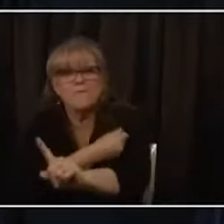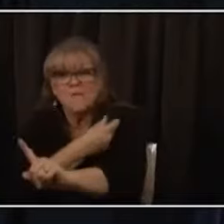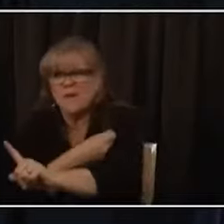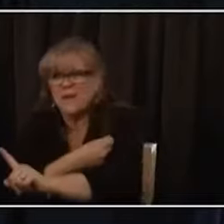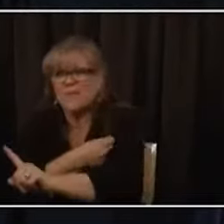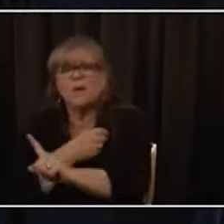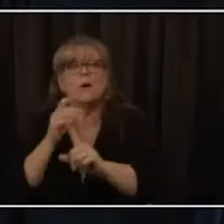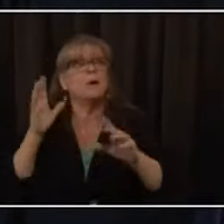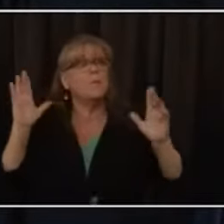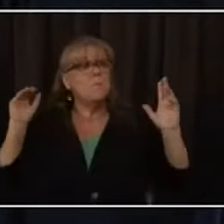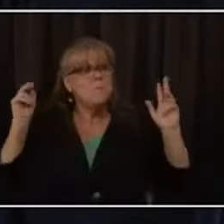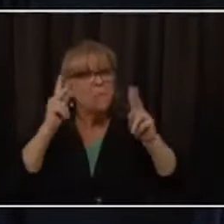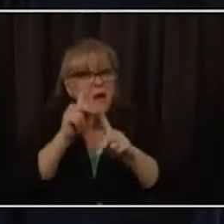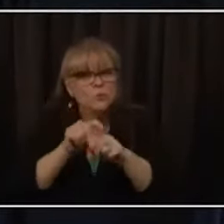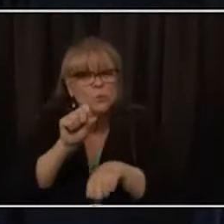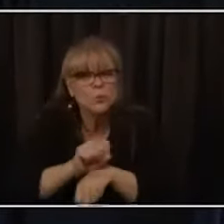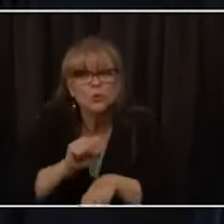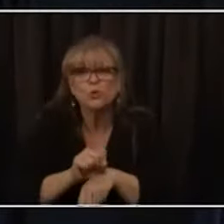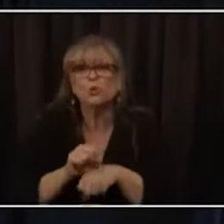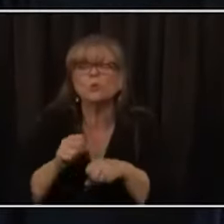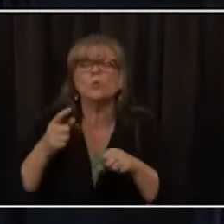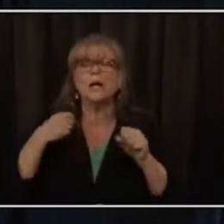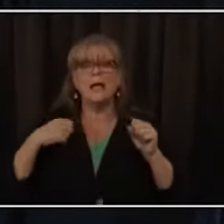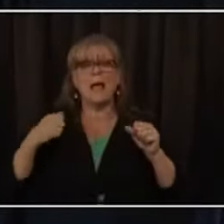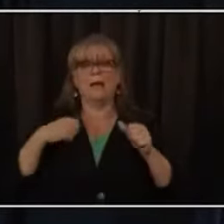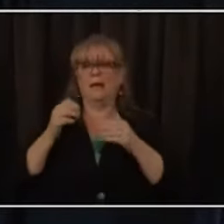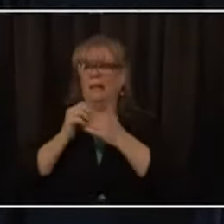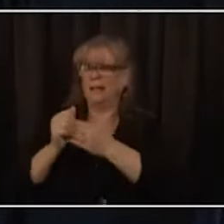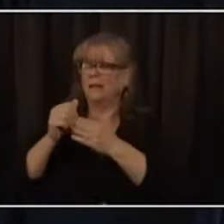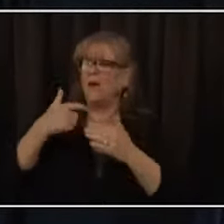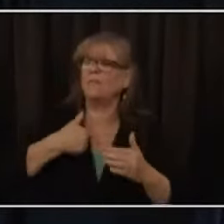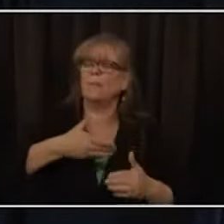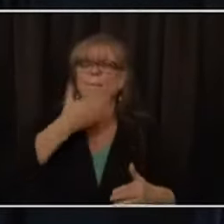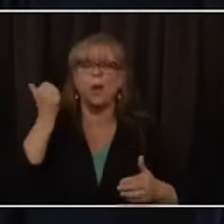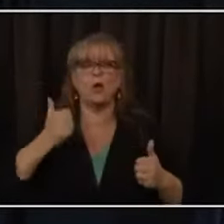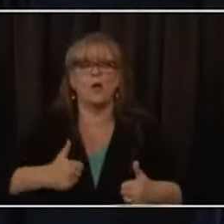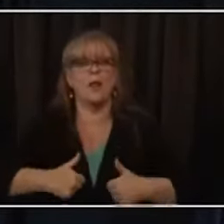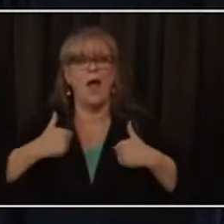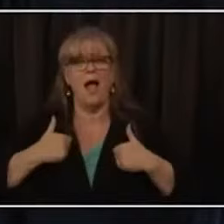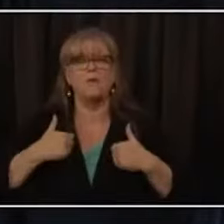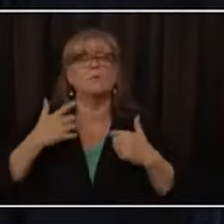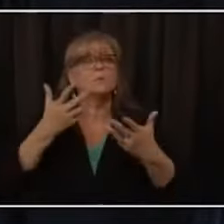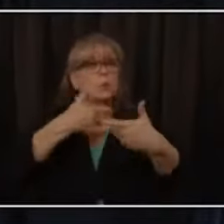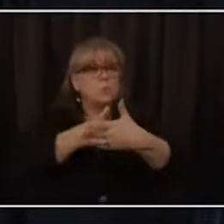best lives. With that, we're all happy to take questions. All of us are available for questions.